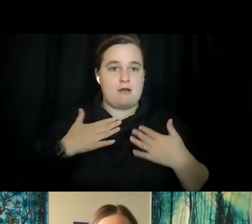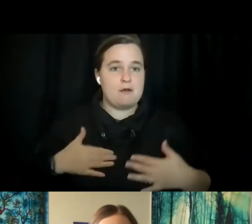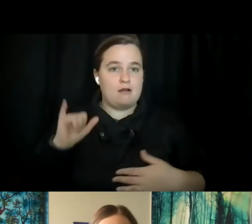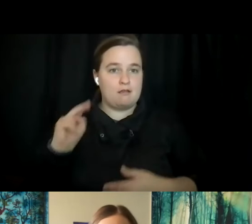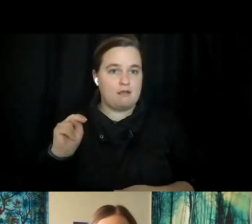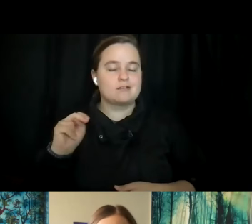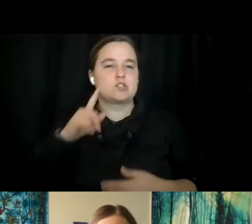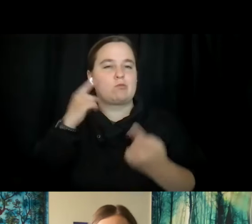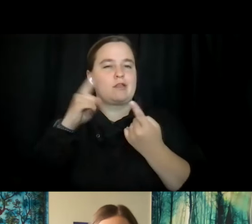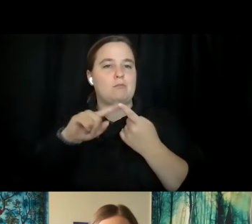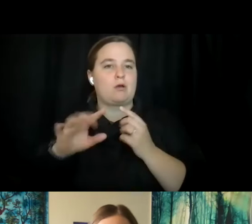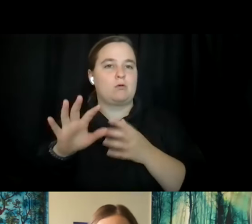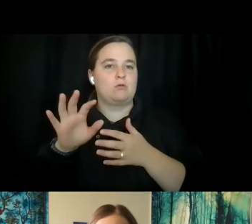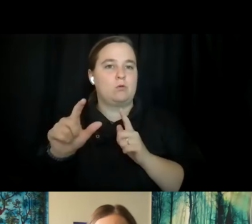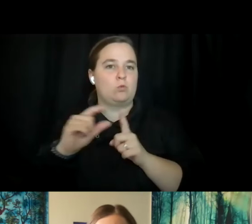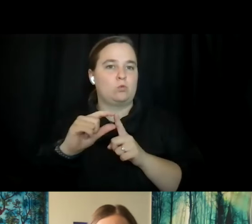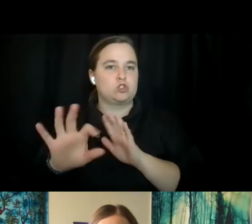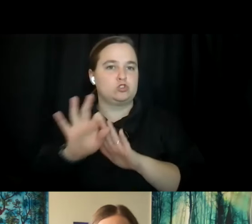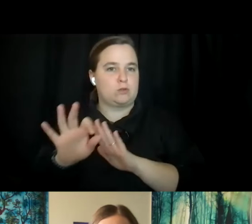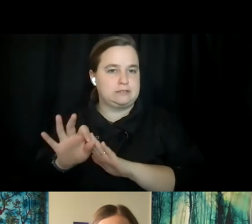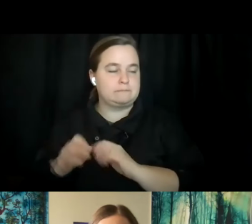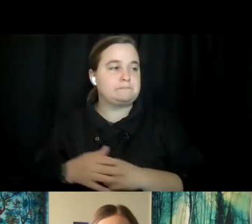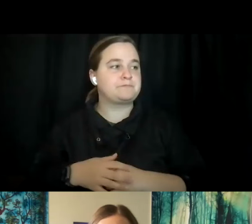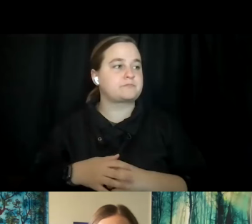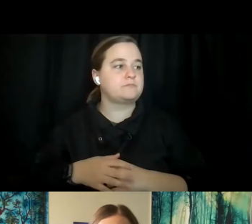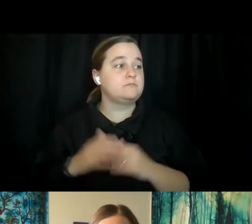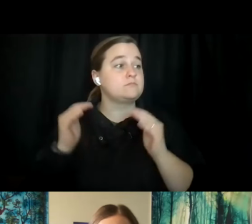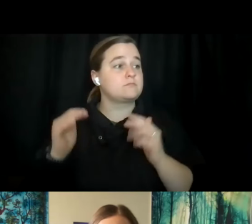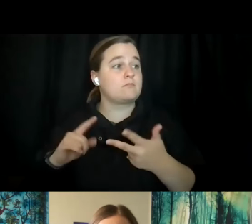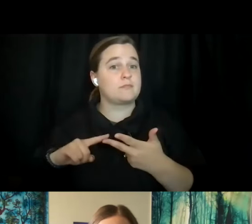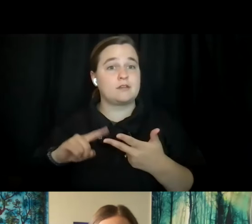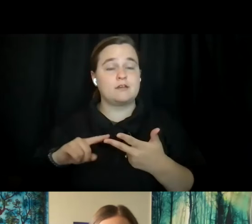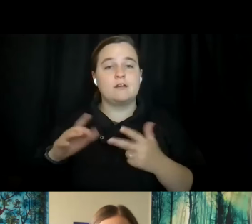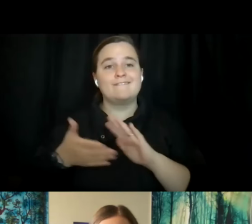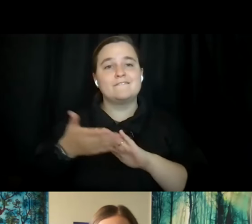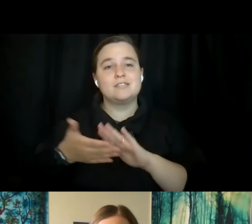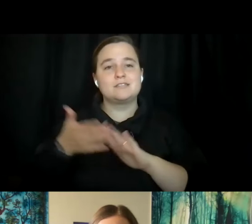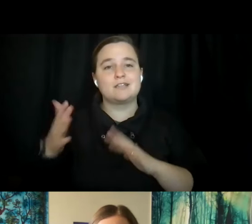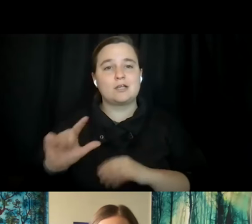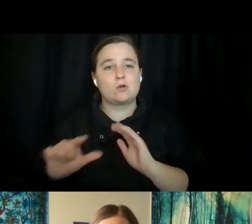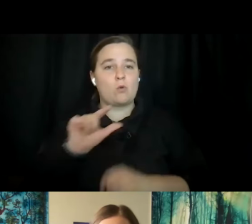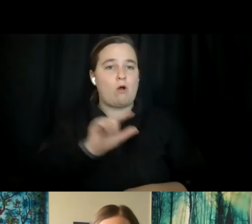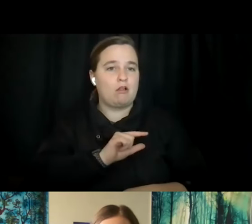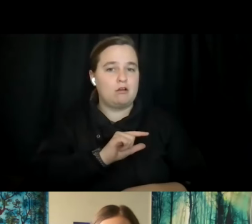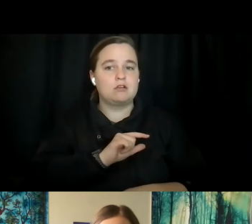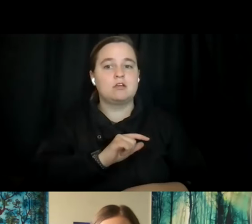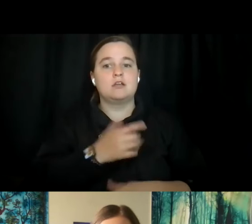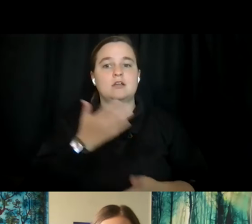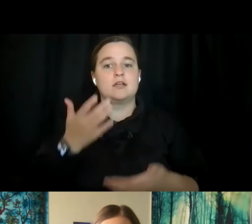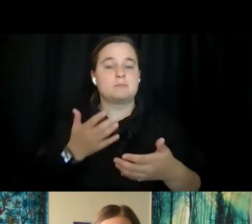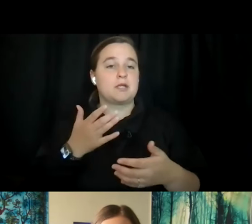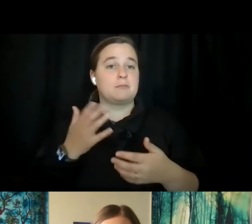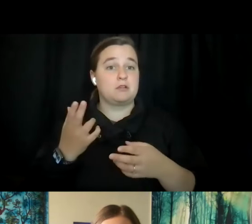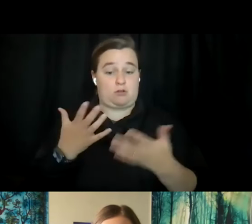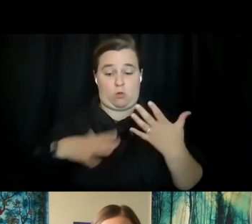facilitator qualities, what you'd be wearing would be like different from perhaps yoga at a gym.